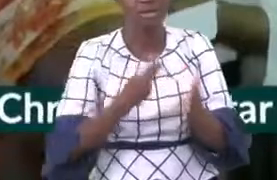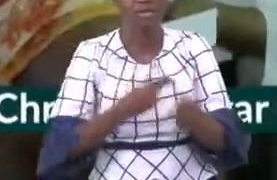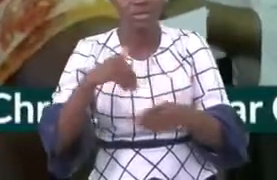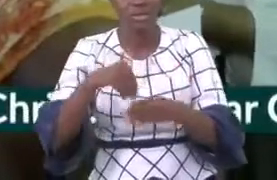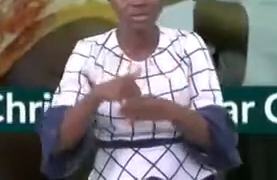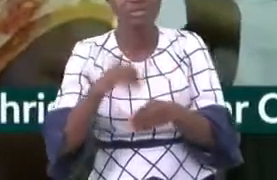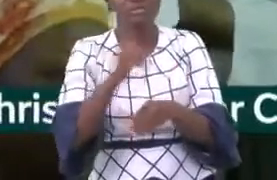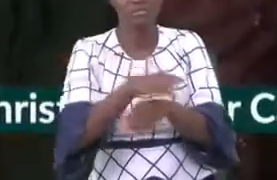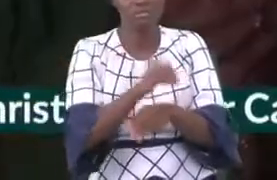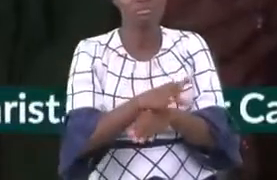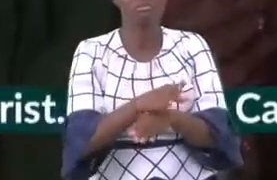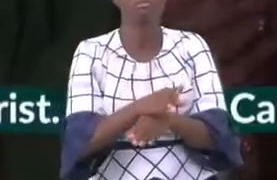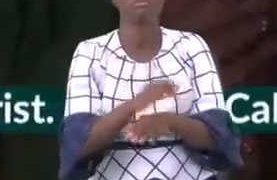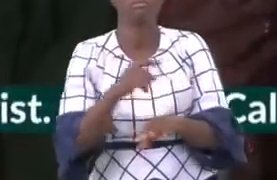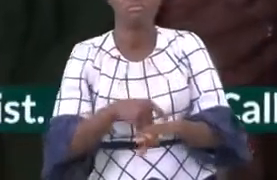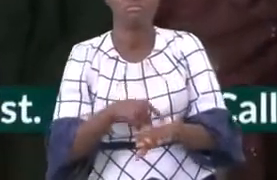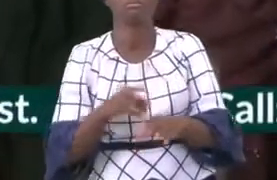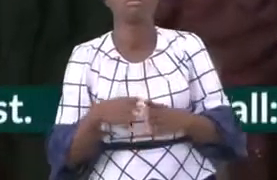Counselors, please